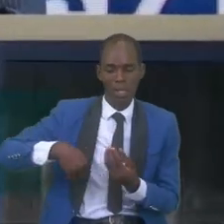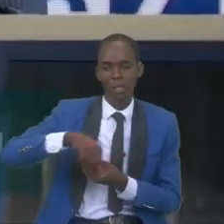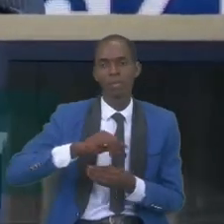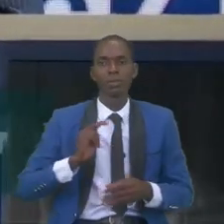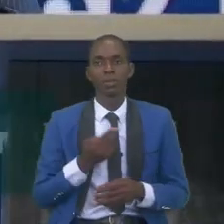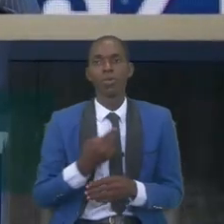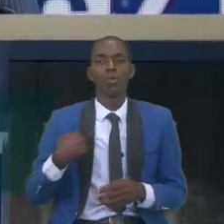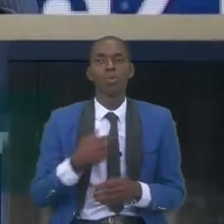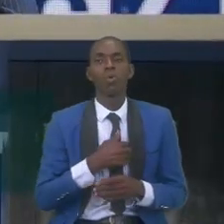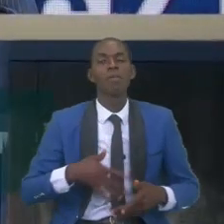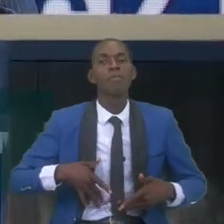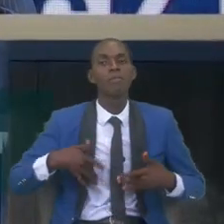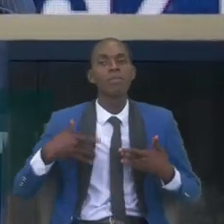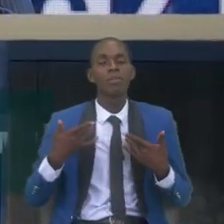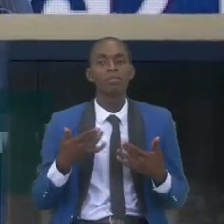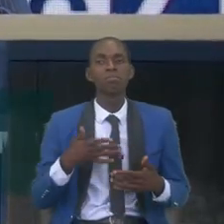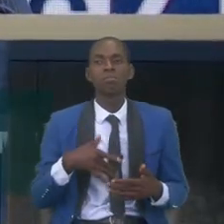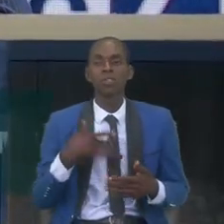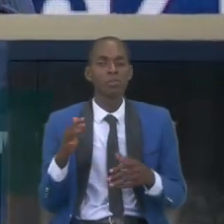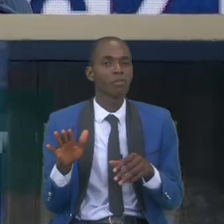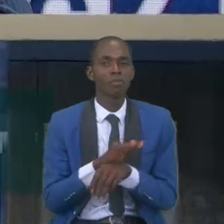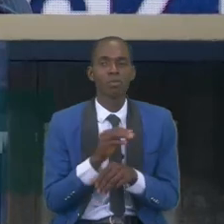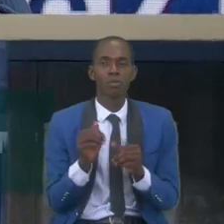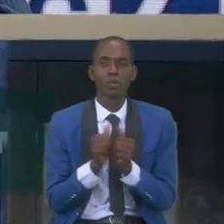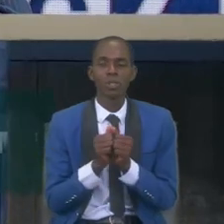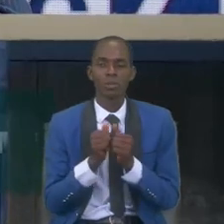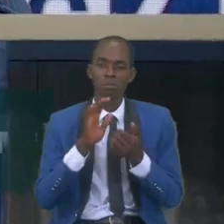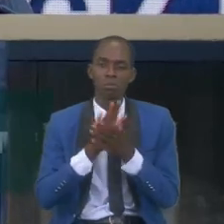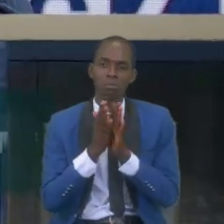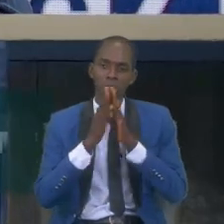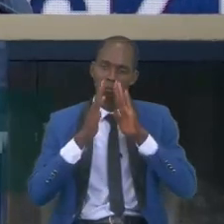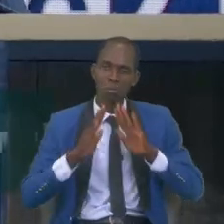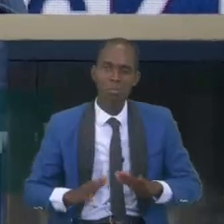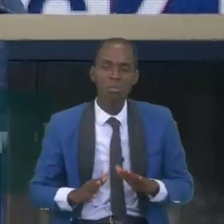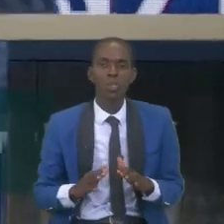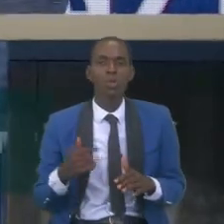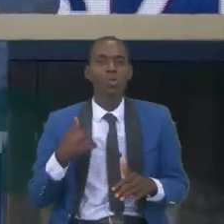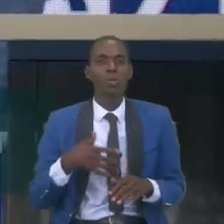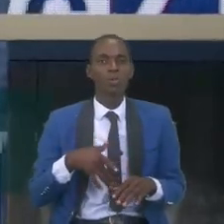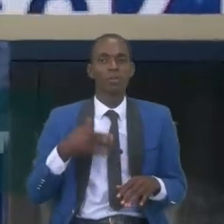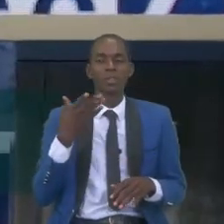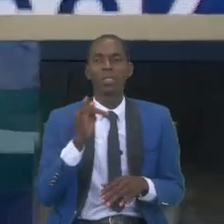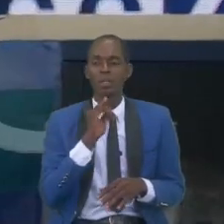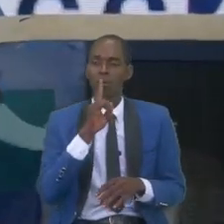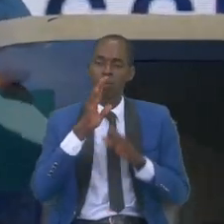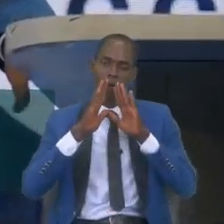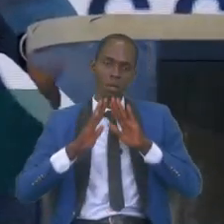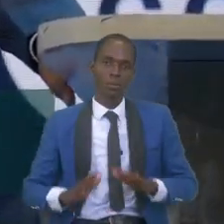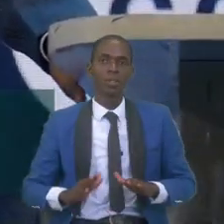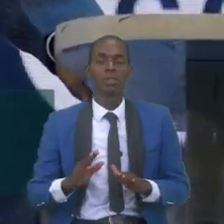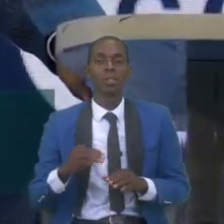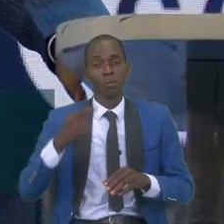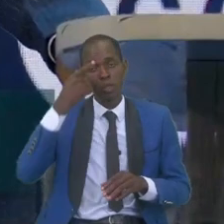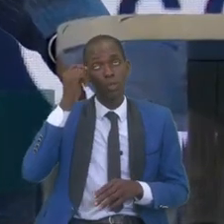feel the serenity, and we feel the calmness of spirit because he has justified